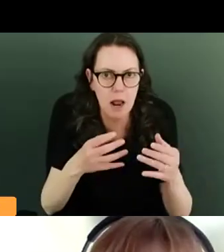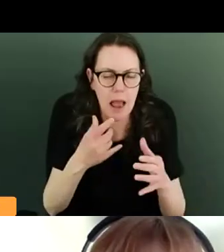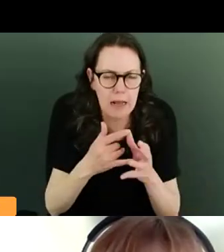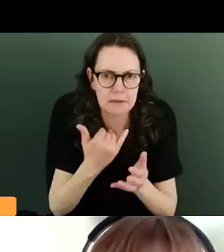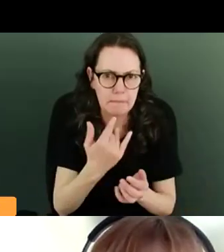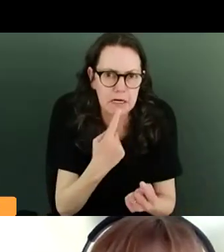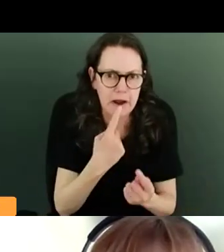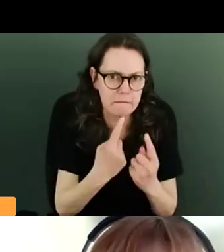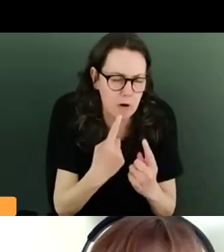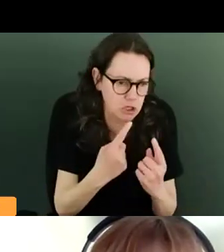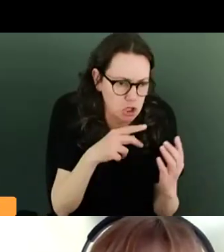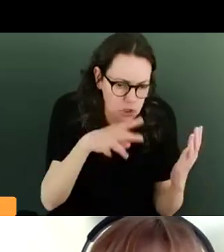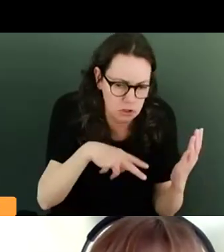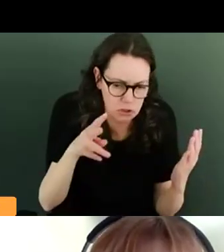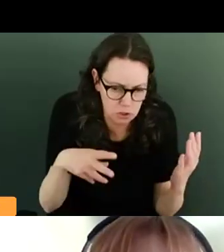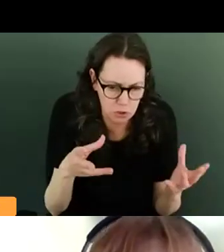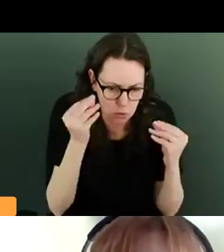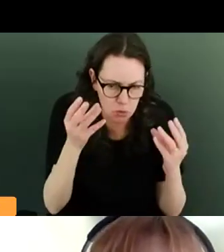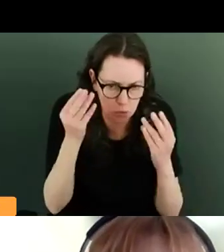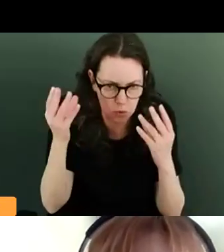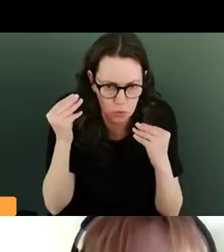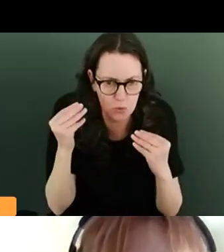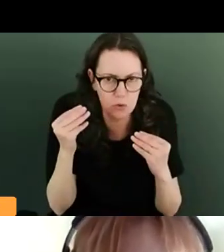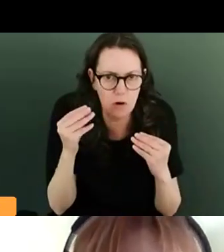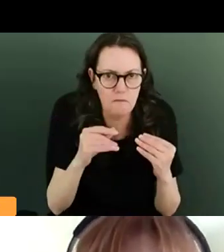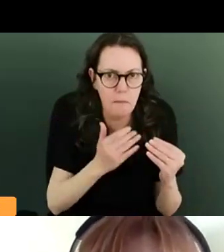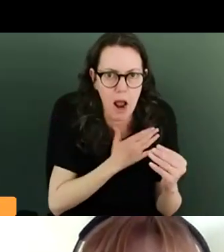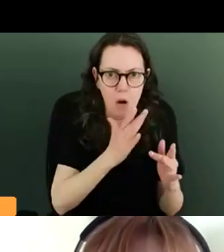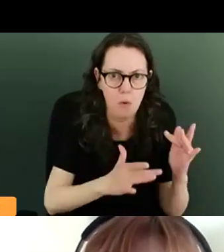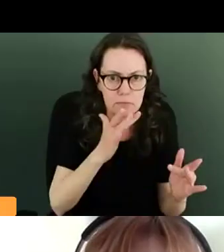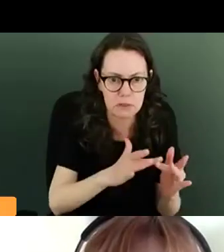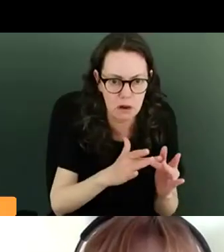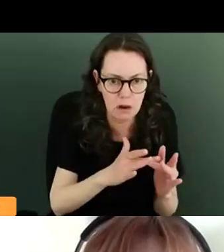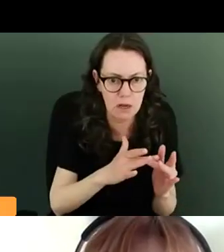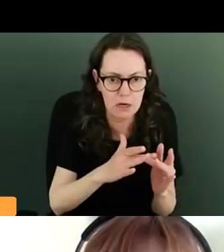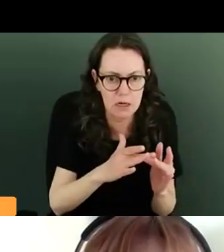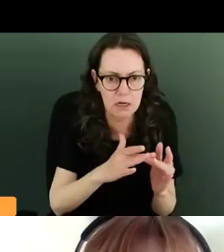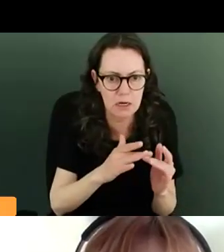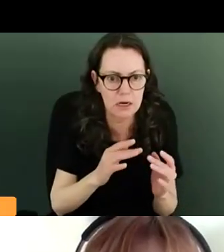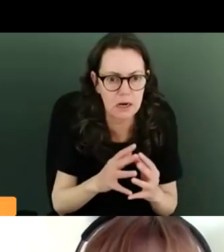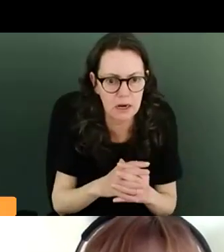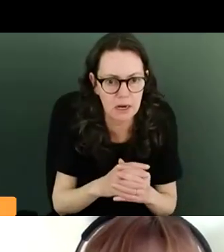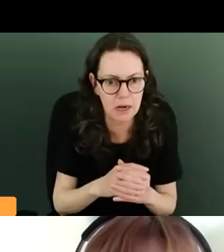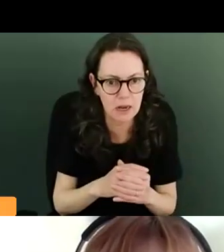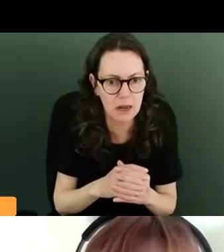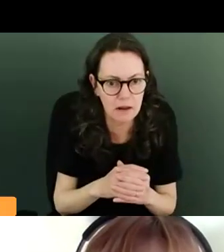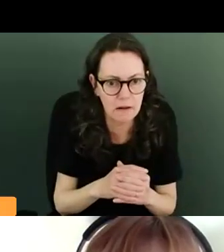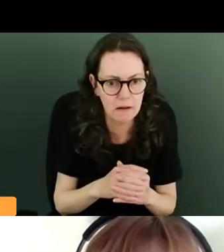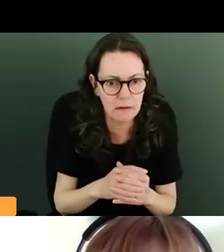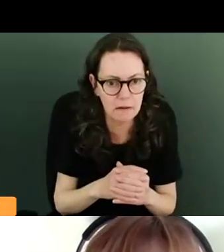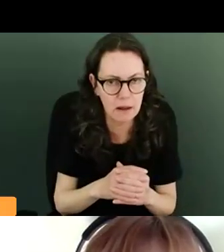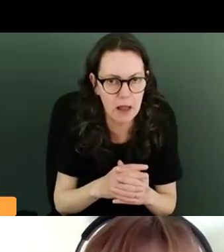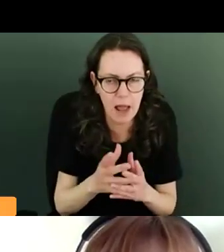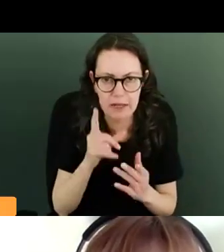information out of our website and this specific platform as